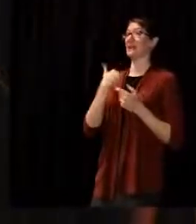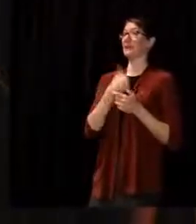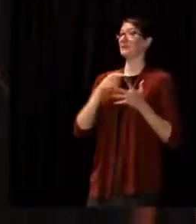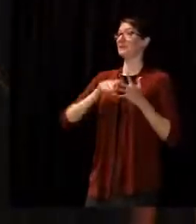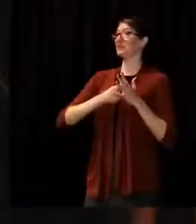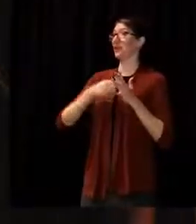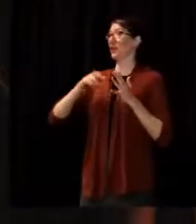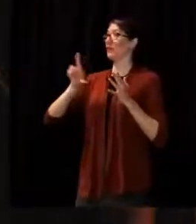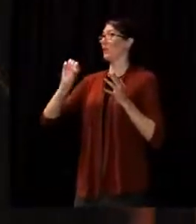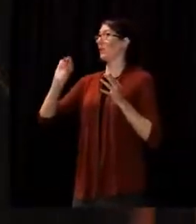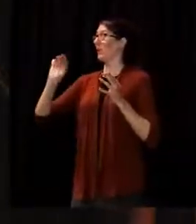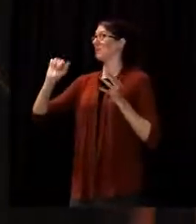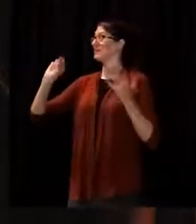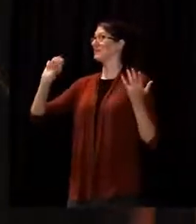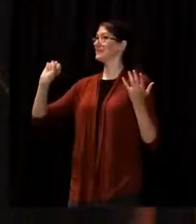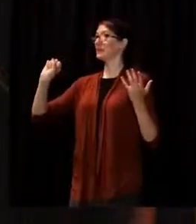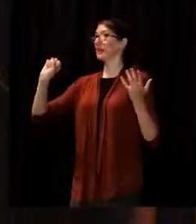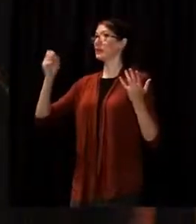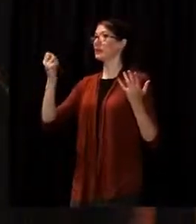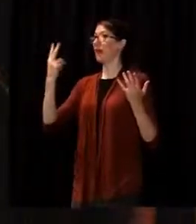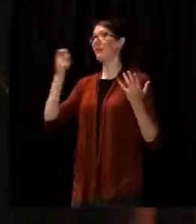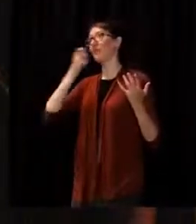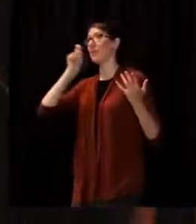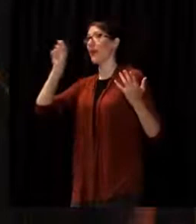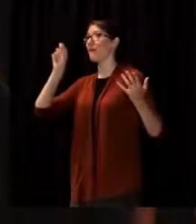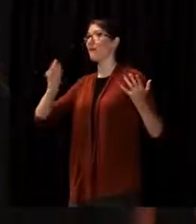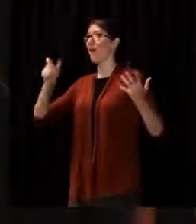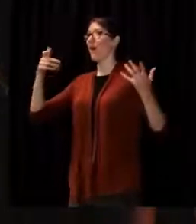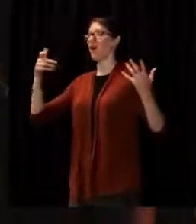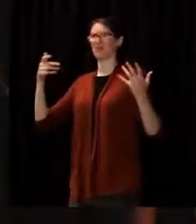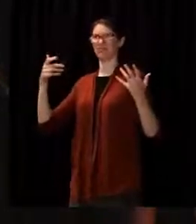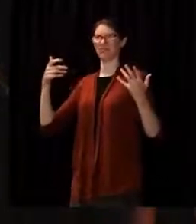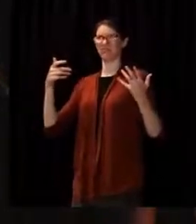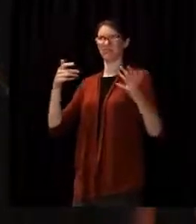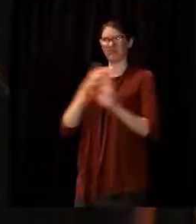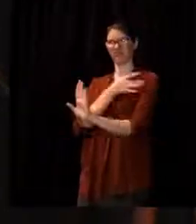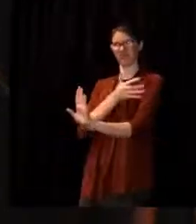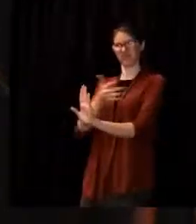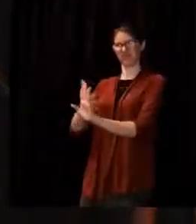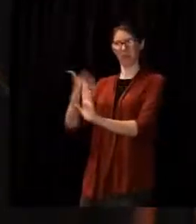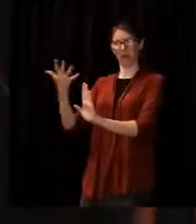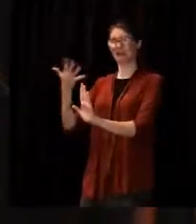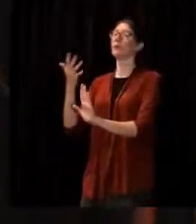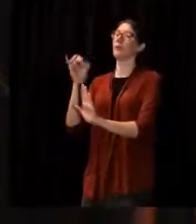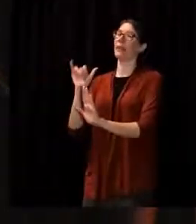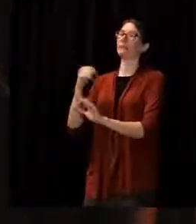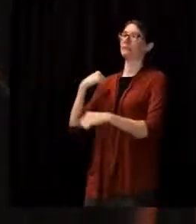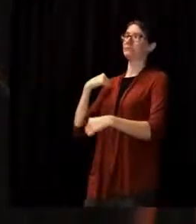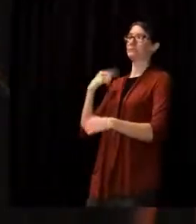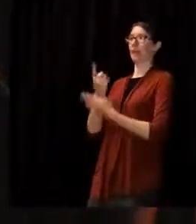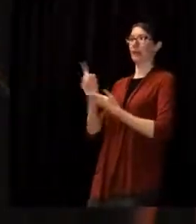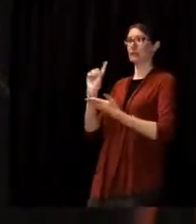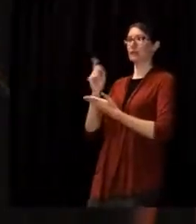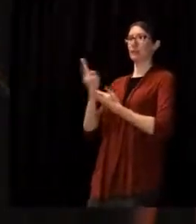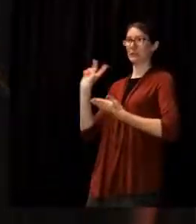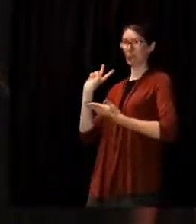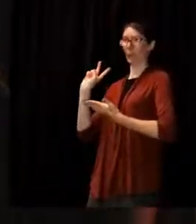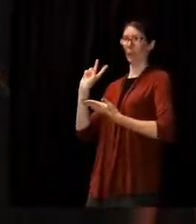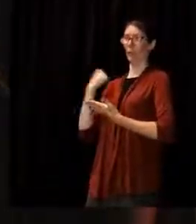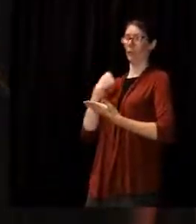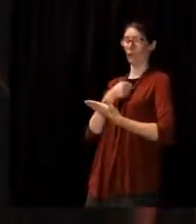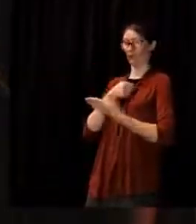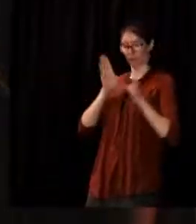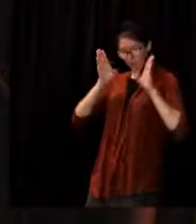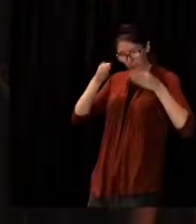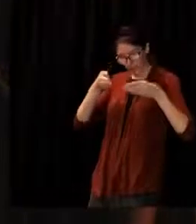says, therefore, and you go, okay, therefore, well, what preceded it all? Well, that was the last 2 weeks and the time that we invested and spent